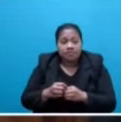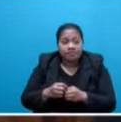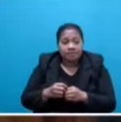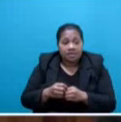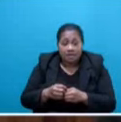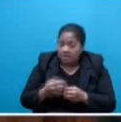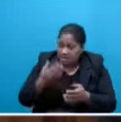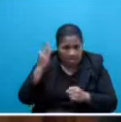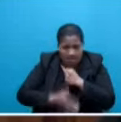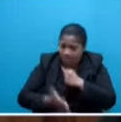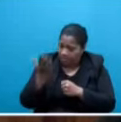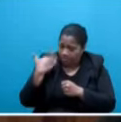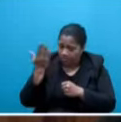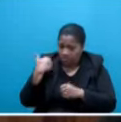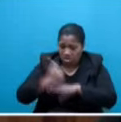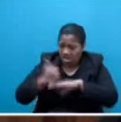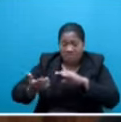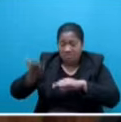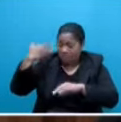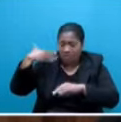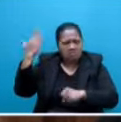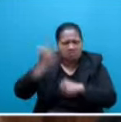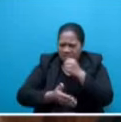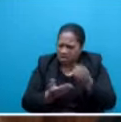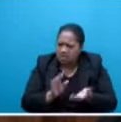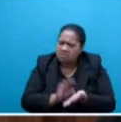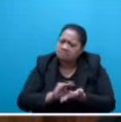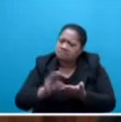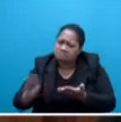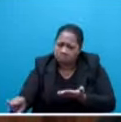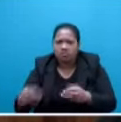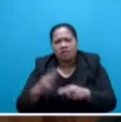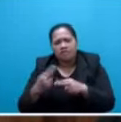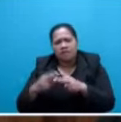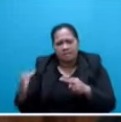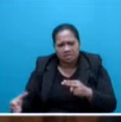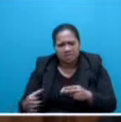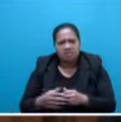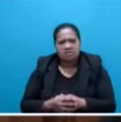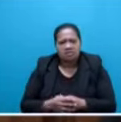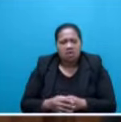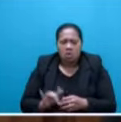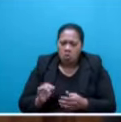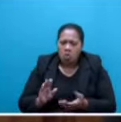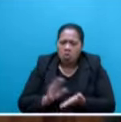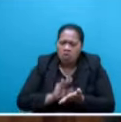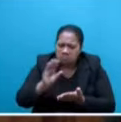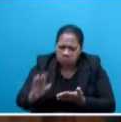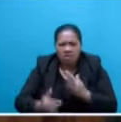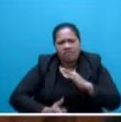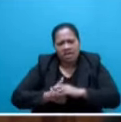grants to our cane farmers for planting cane, grant for repairing access roads, grant for mechanizing farms,